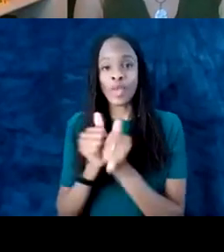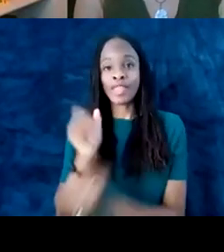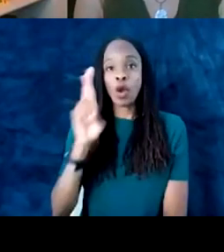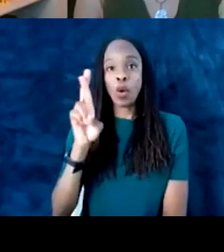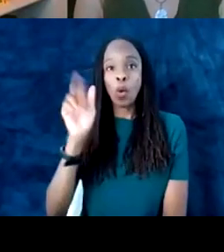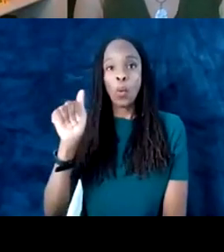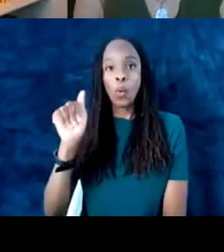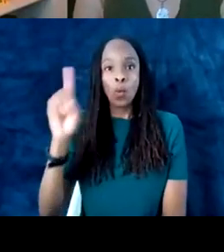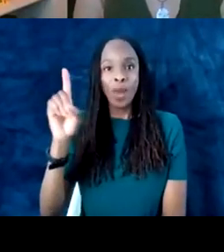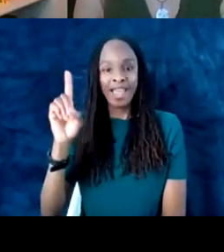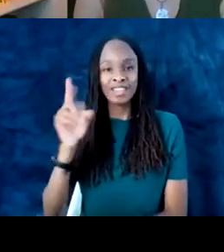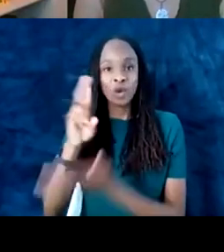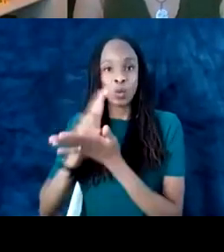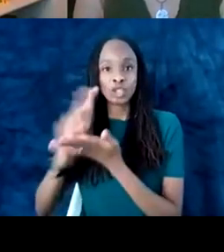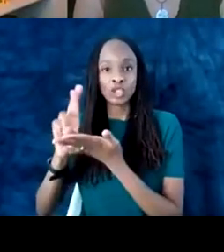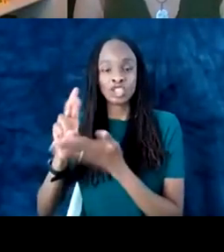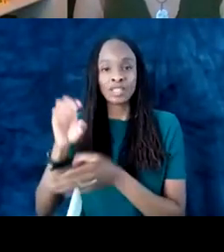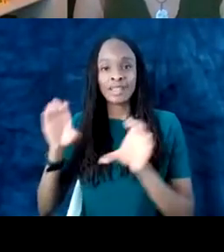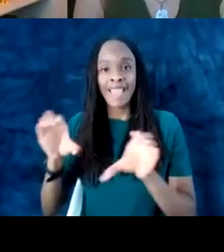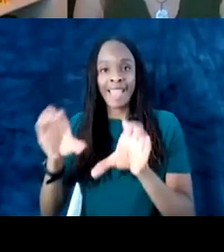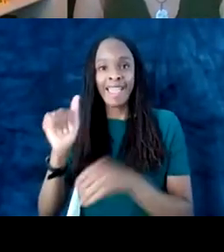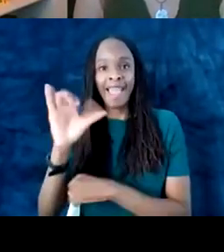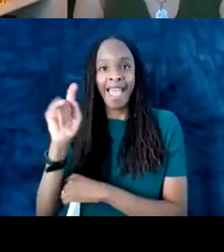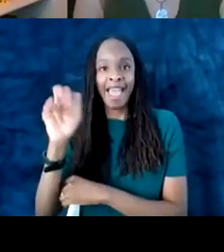the short for Research Action Design, we